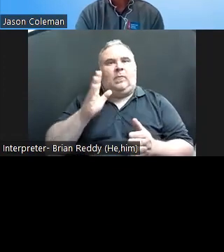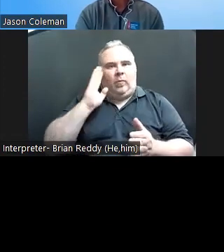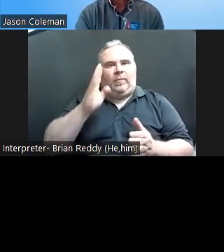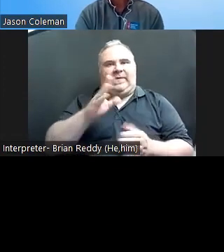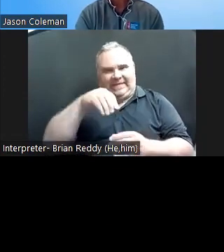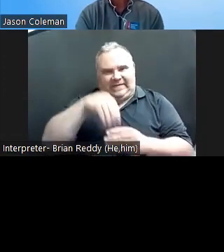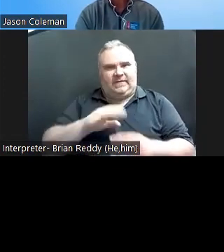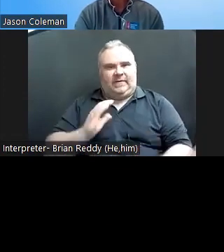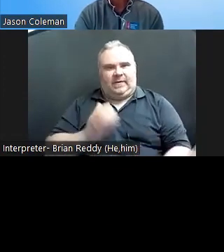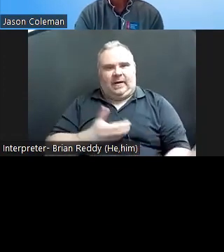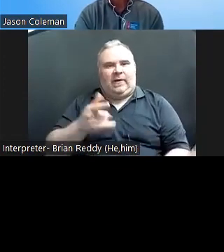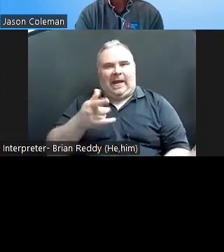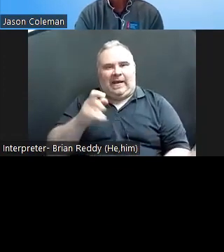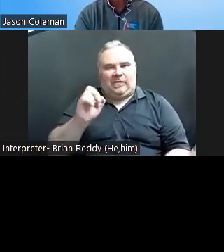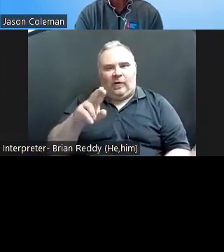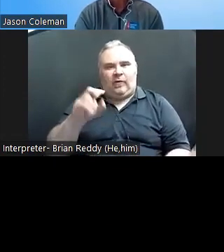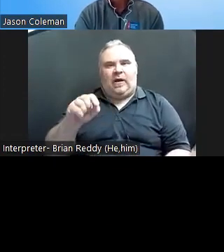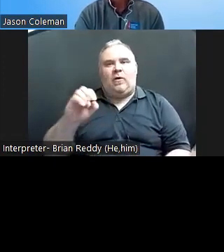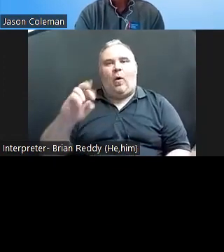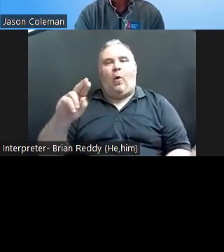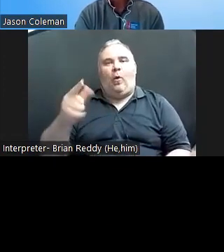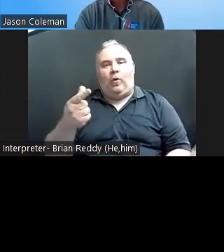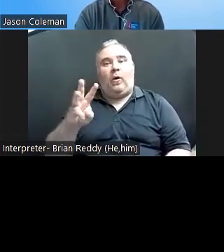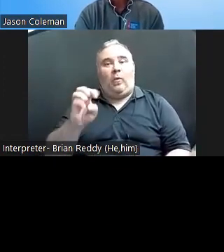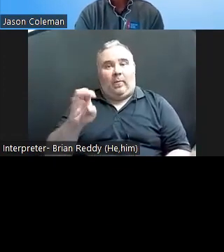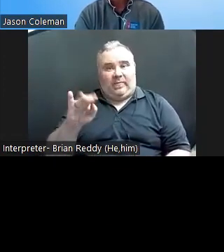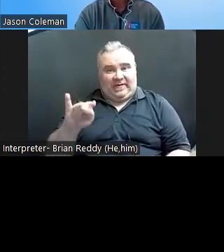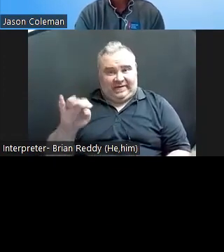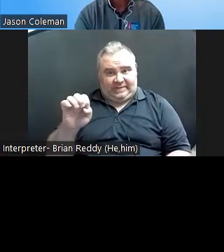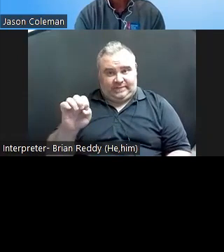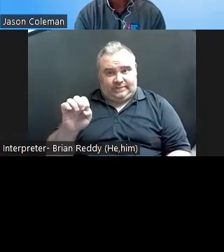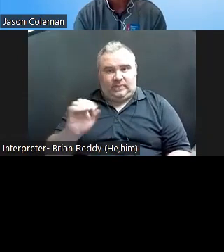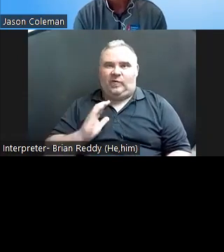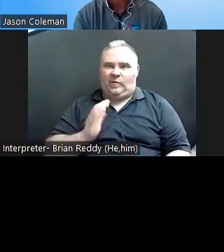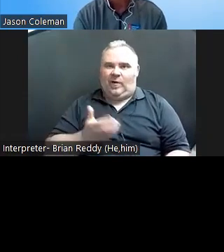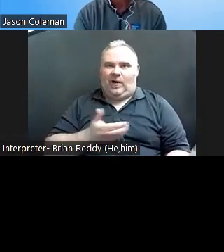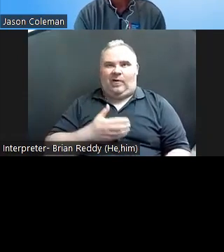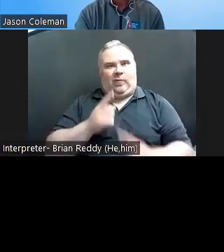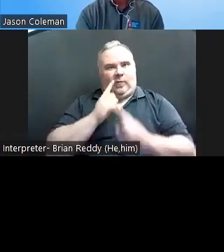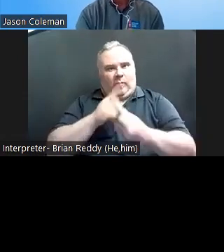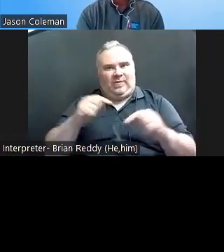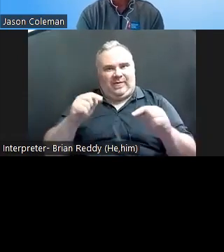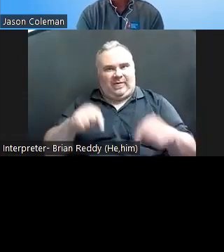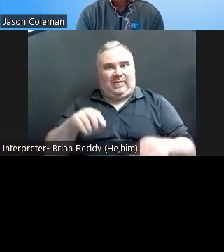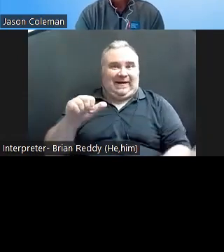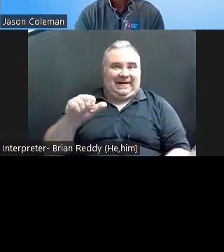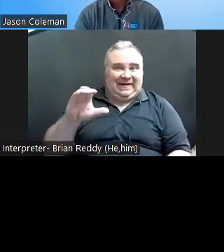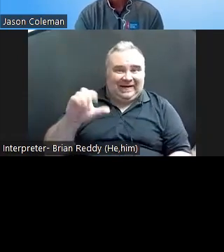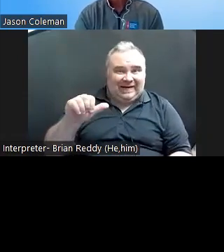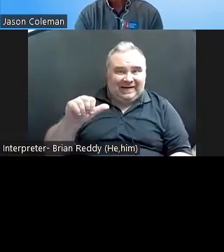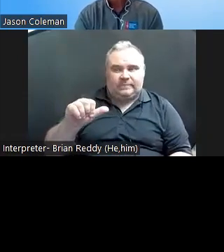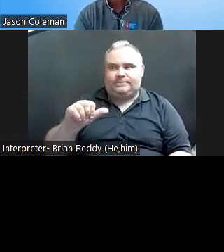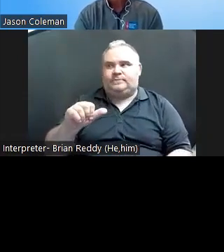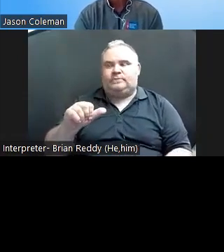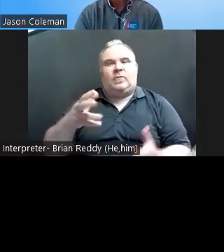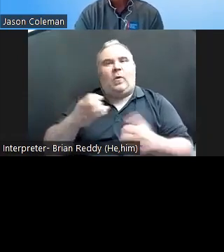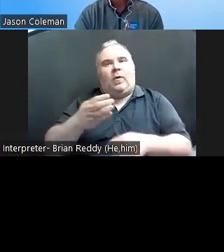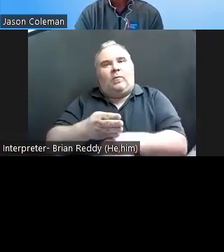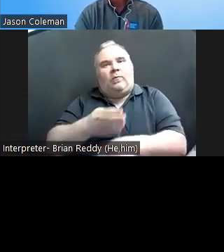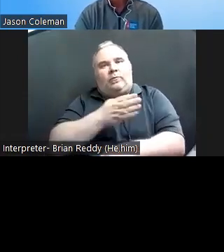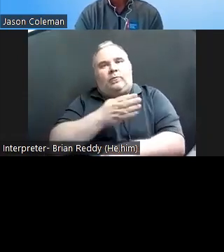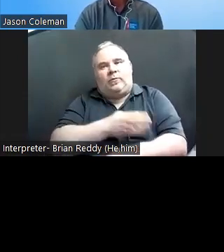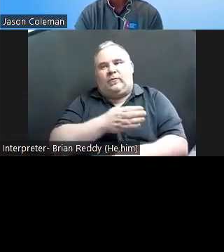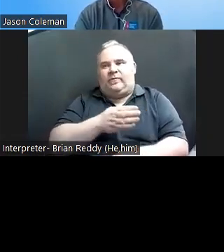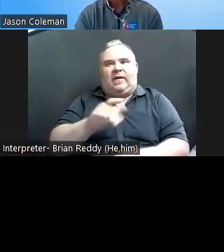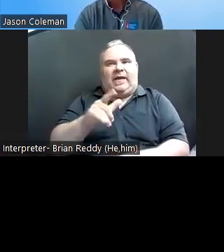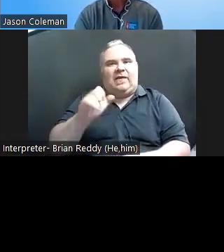our cancer.org website. So our goals at the American Cancer Society are to improve the future of cancer survivorship